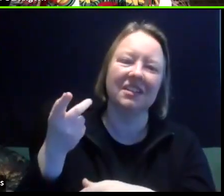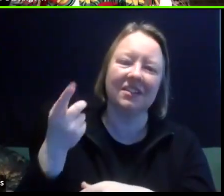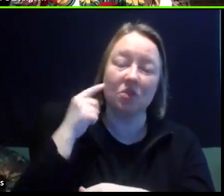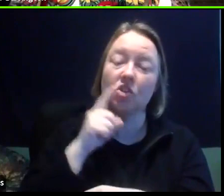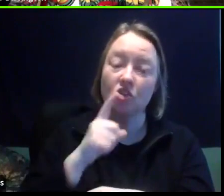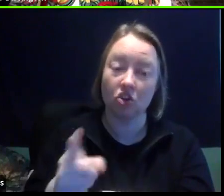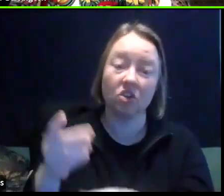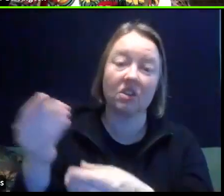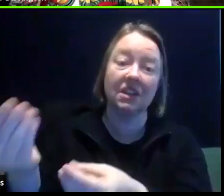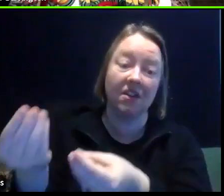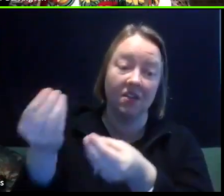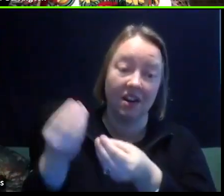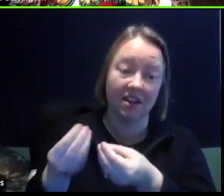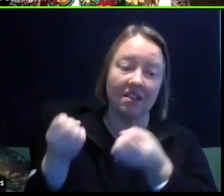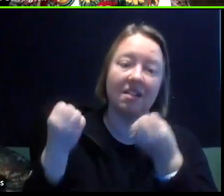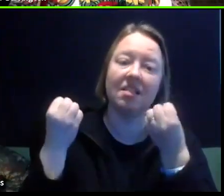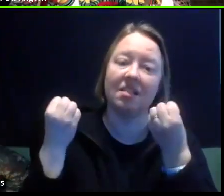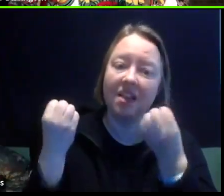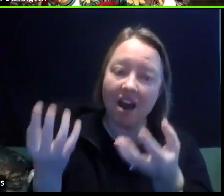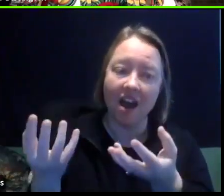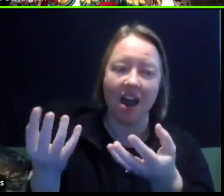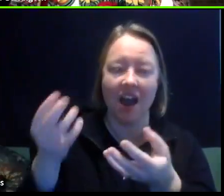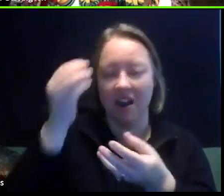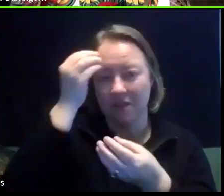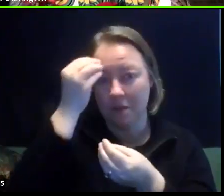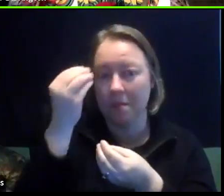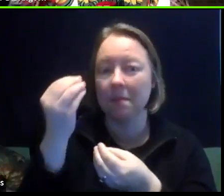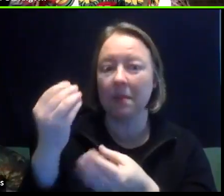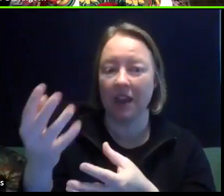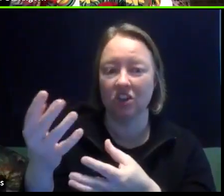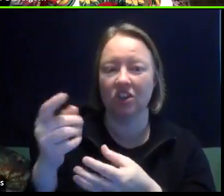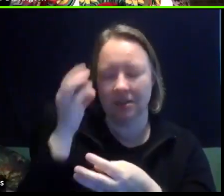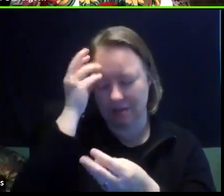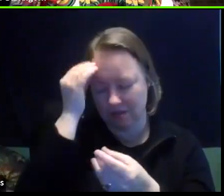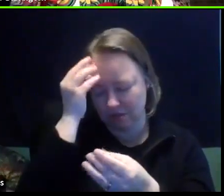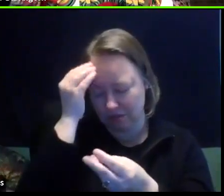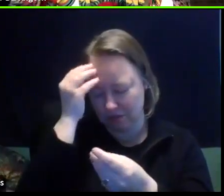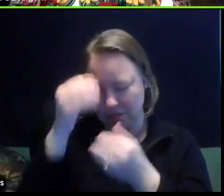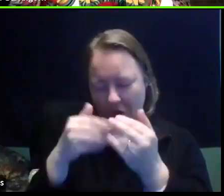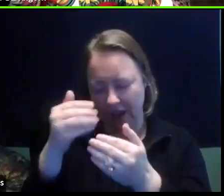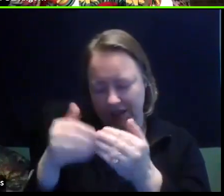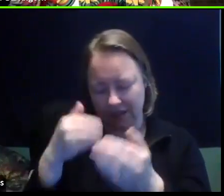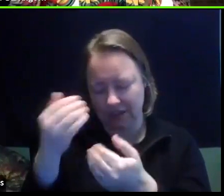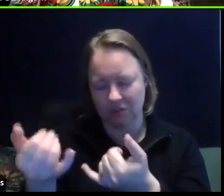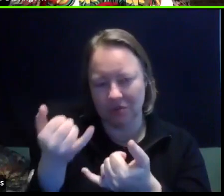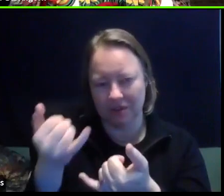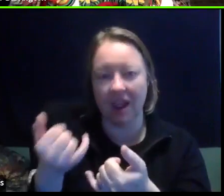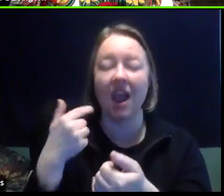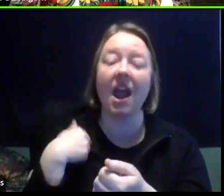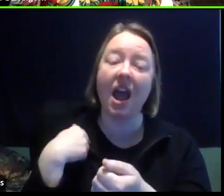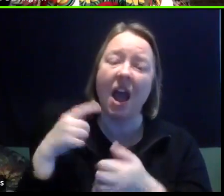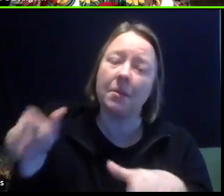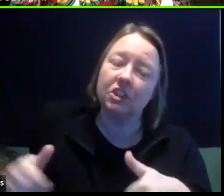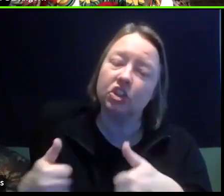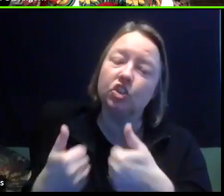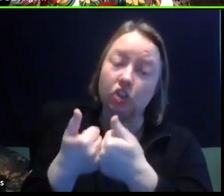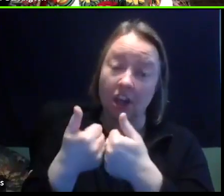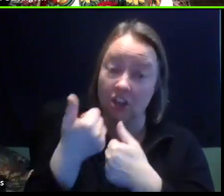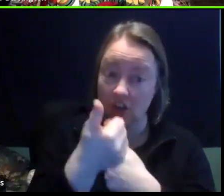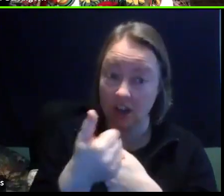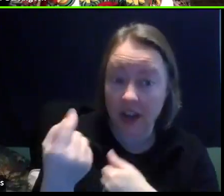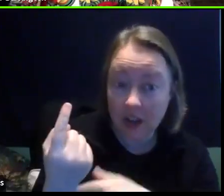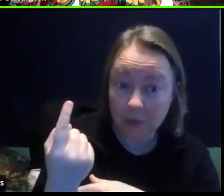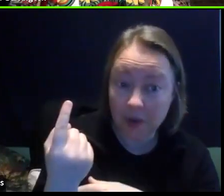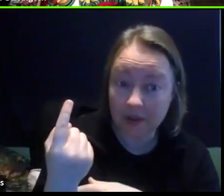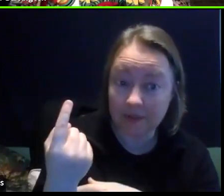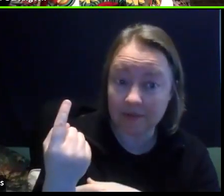given us a lot of information to process on today. And I would challenge anyone